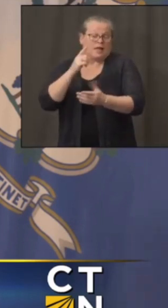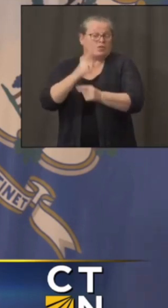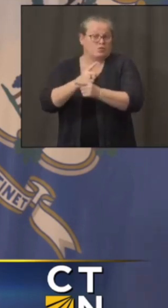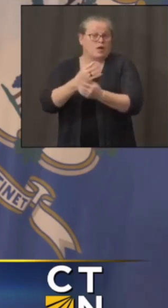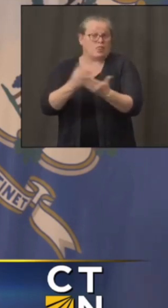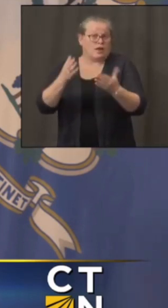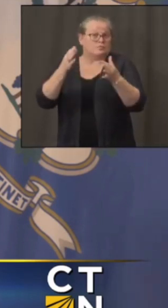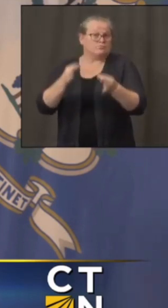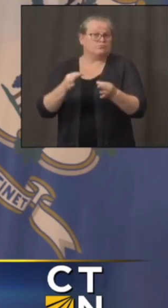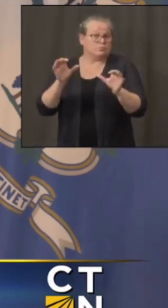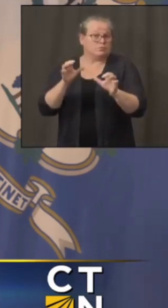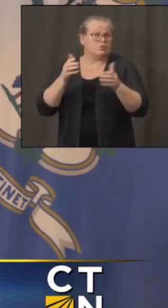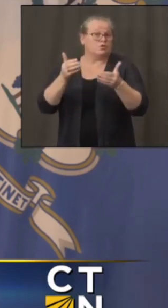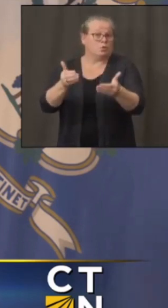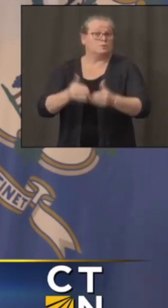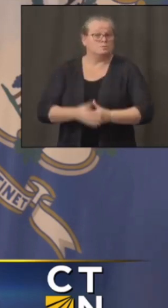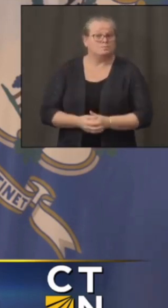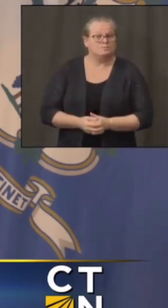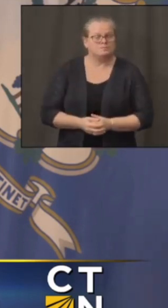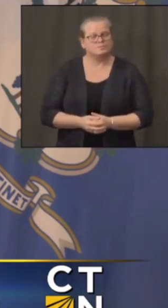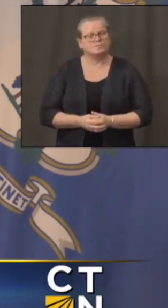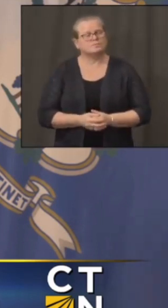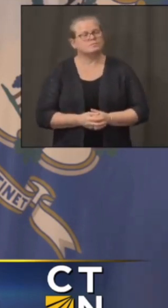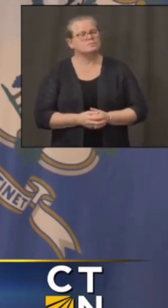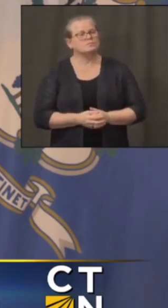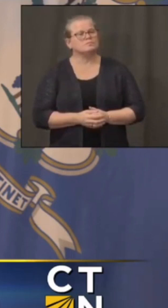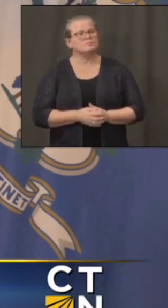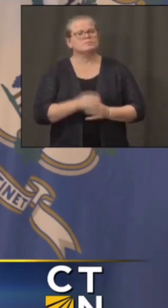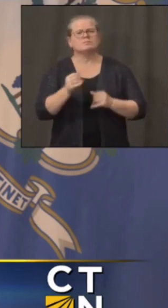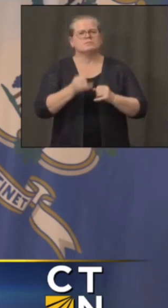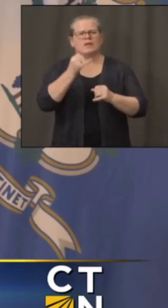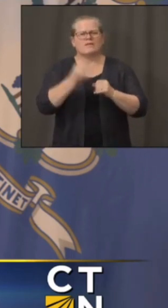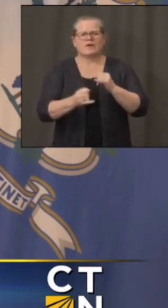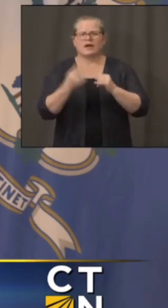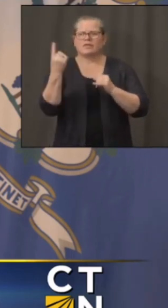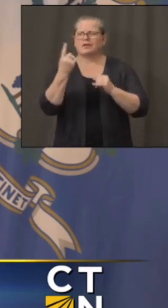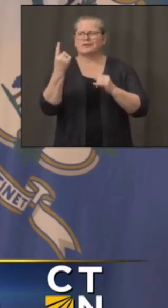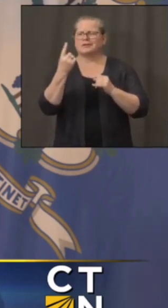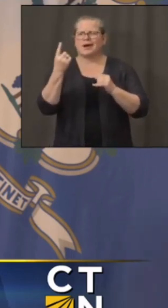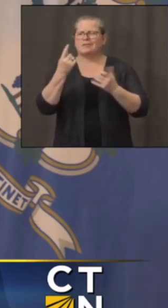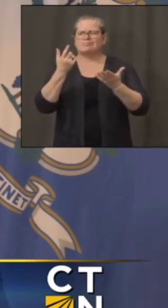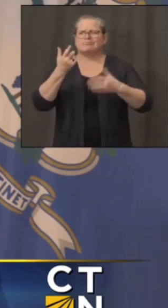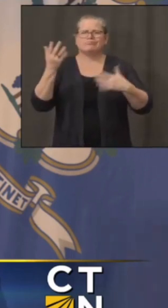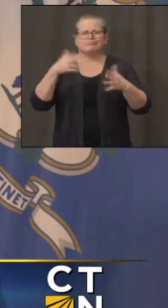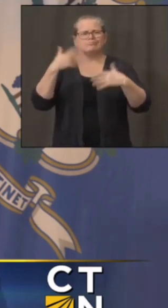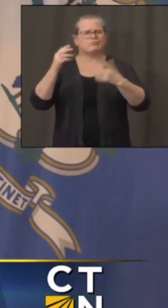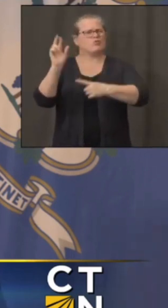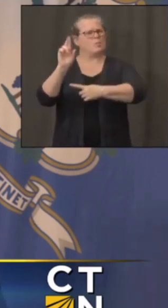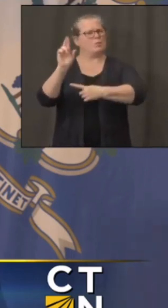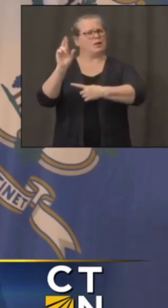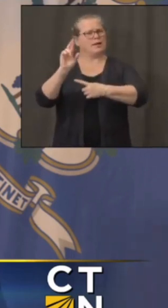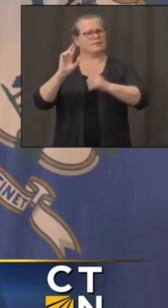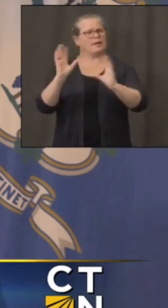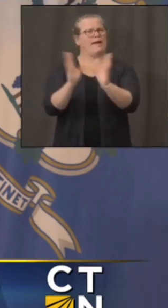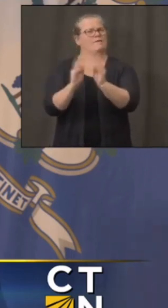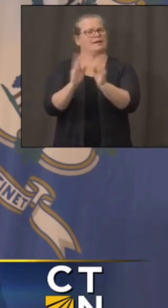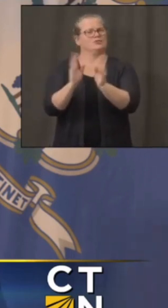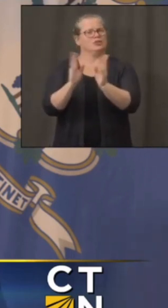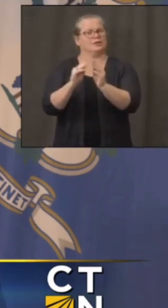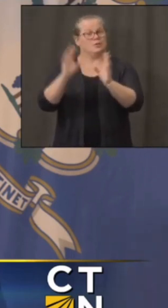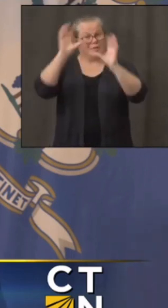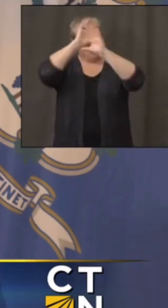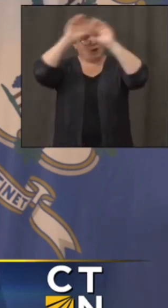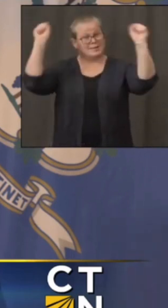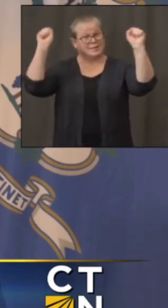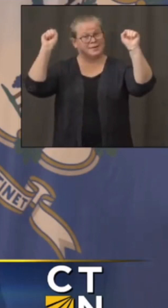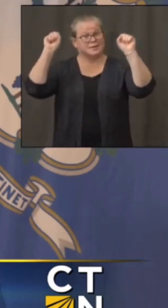And finally, noting that there's some kind of Republican convention going on with the president, do you think it